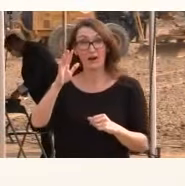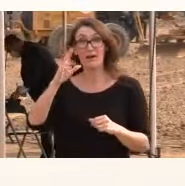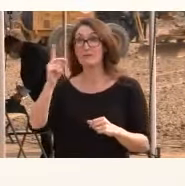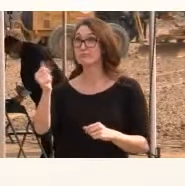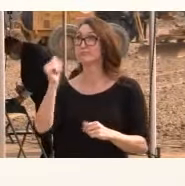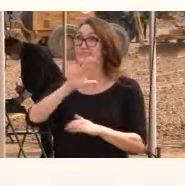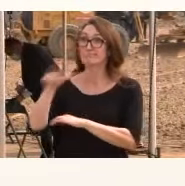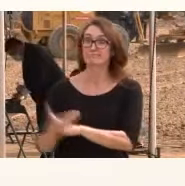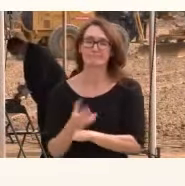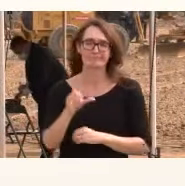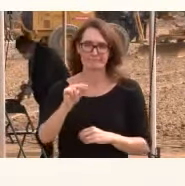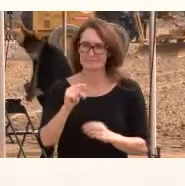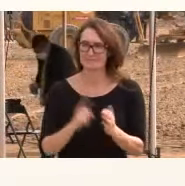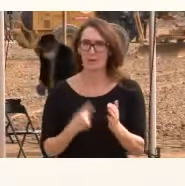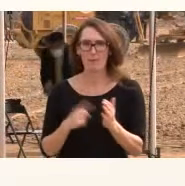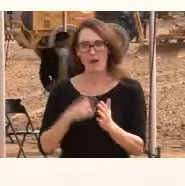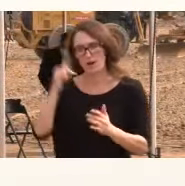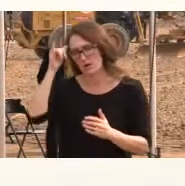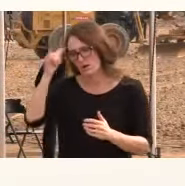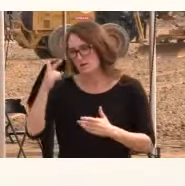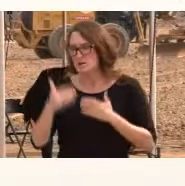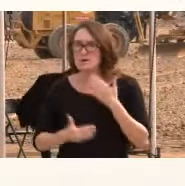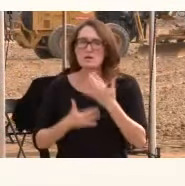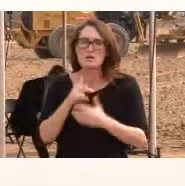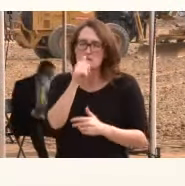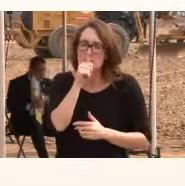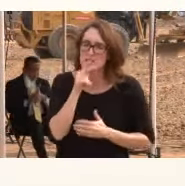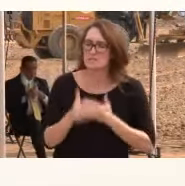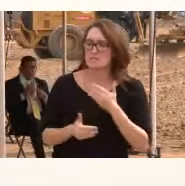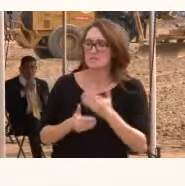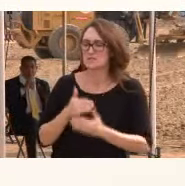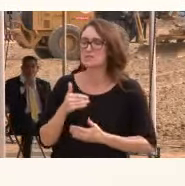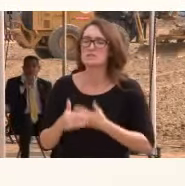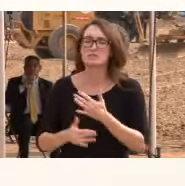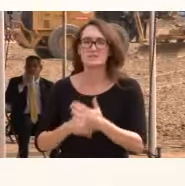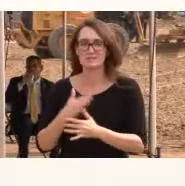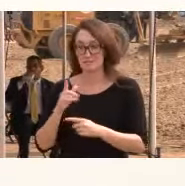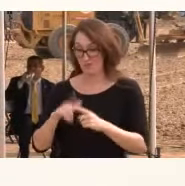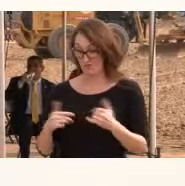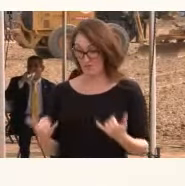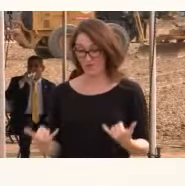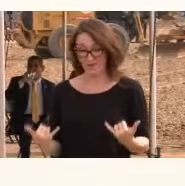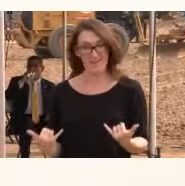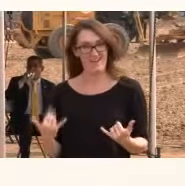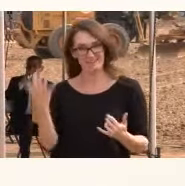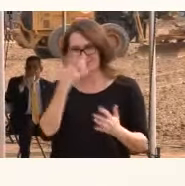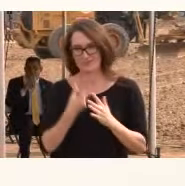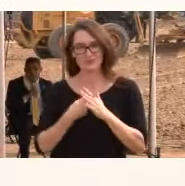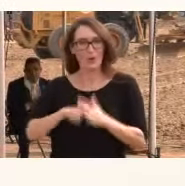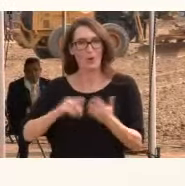time. But today is the beginning of a new day.